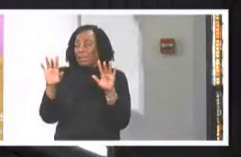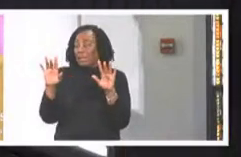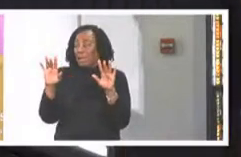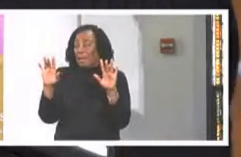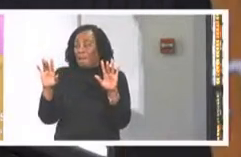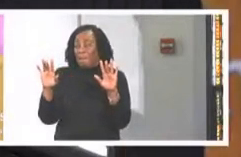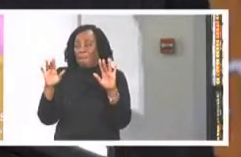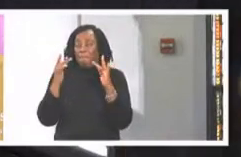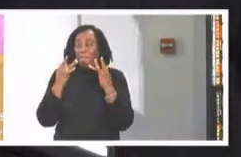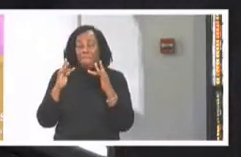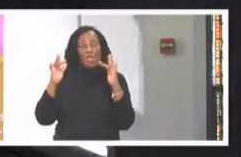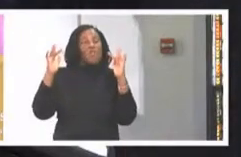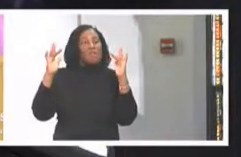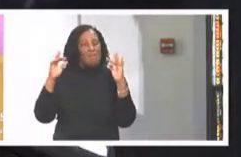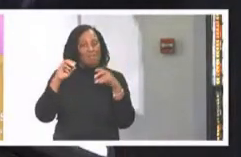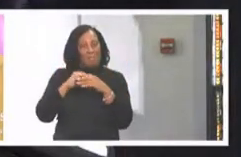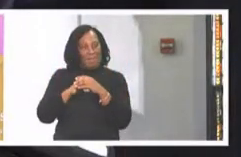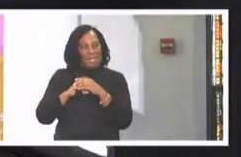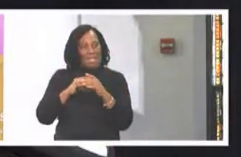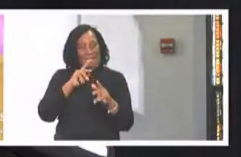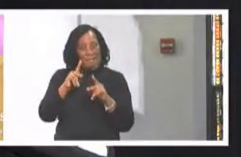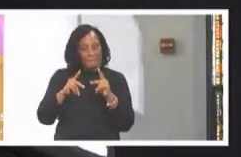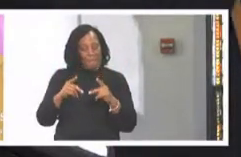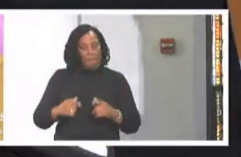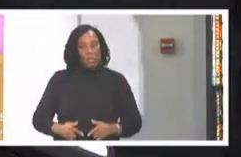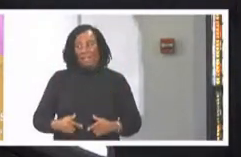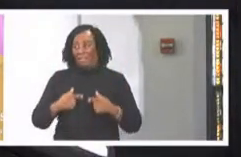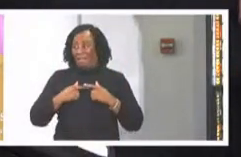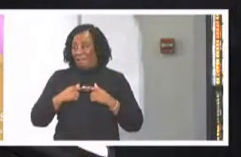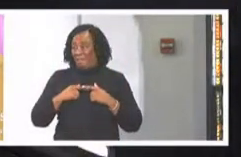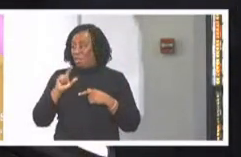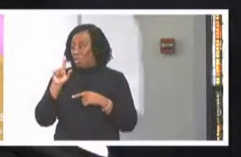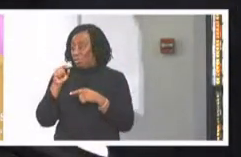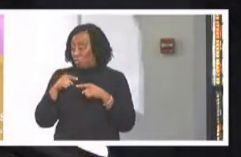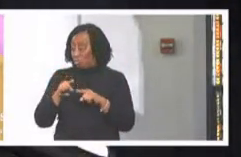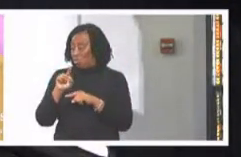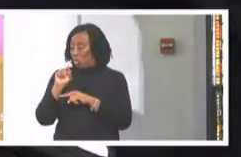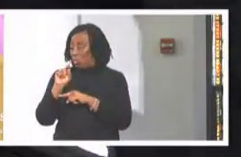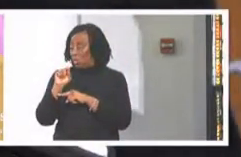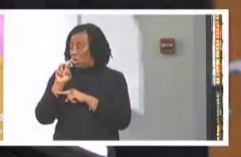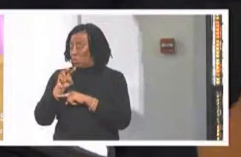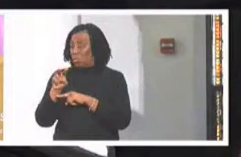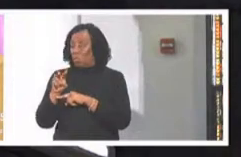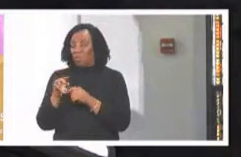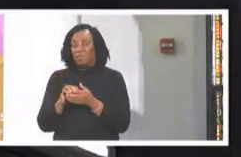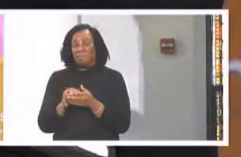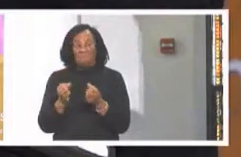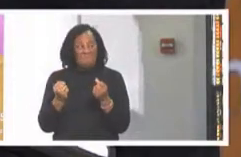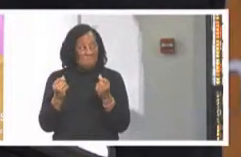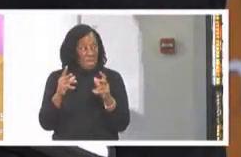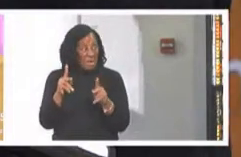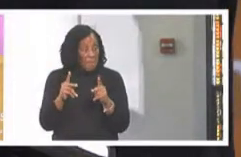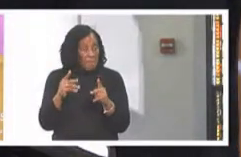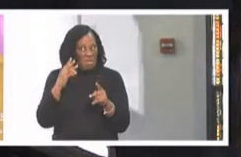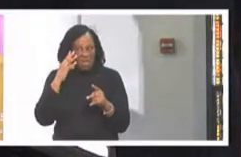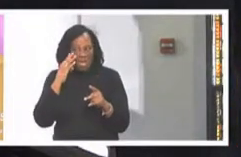in the life of people in 2022. There are some miracle people here today.